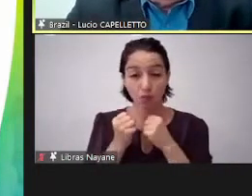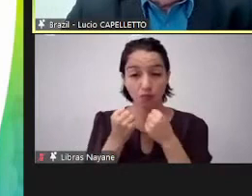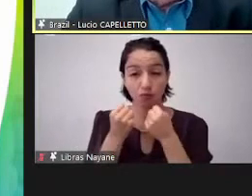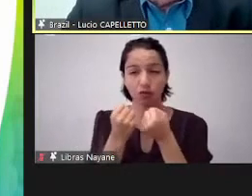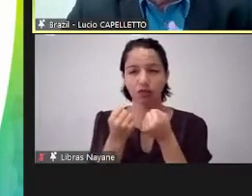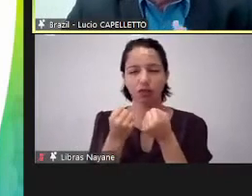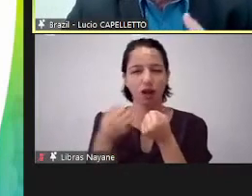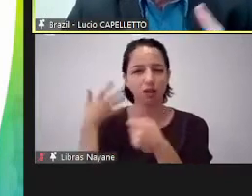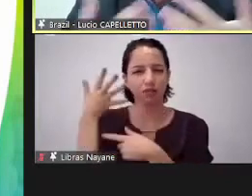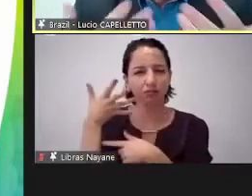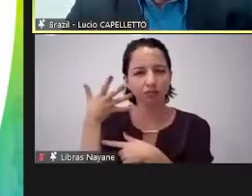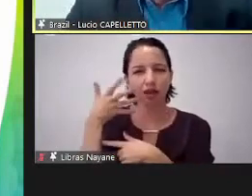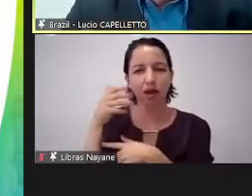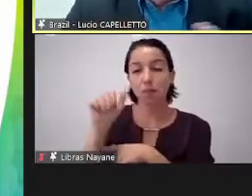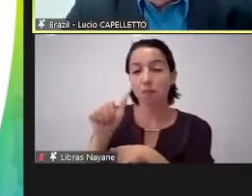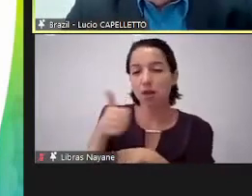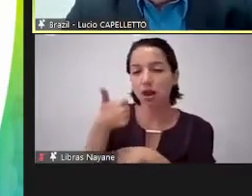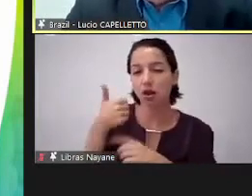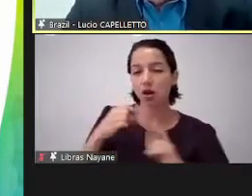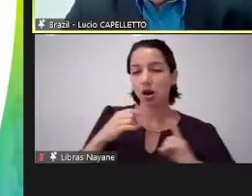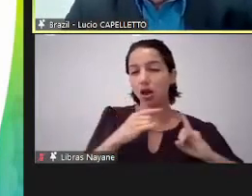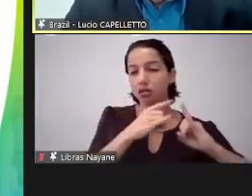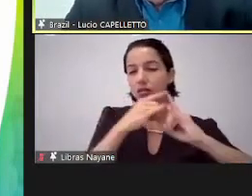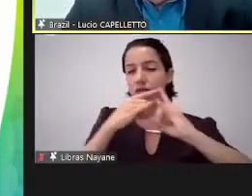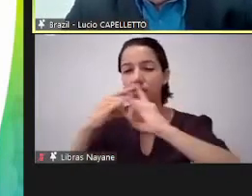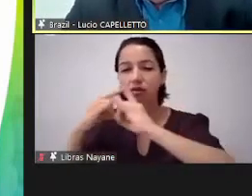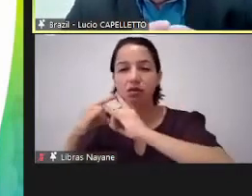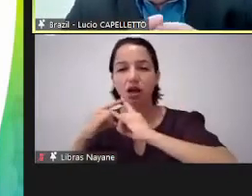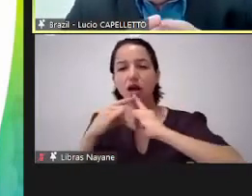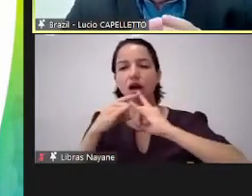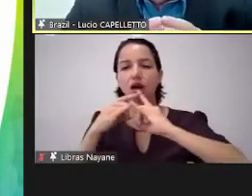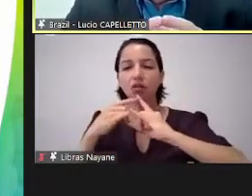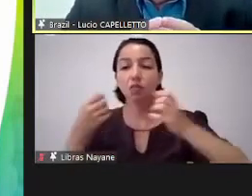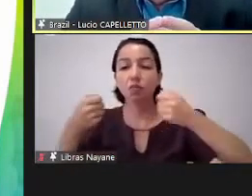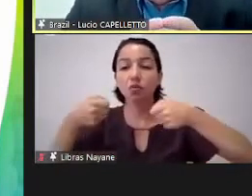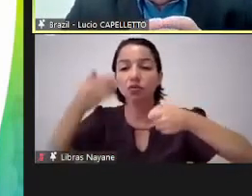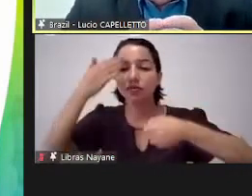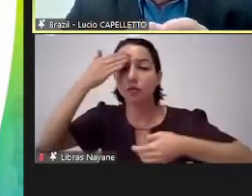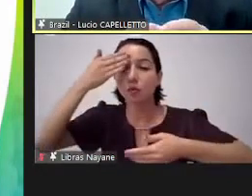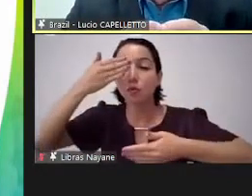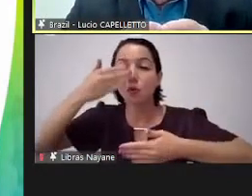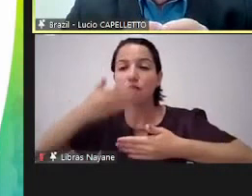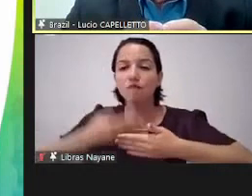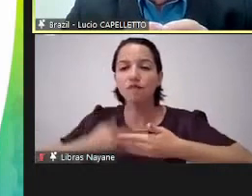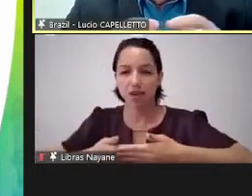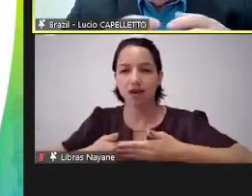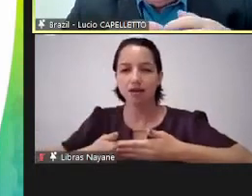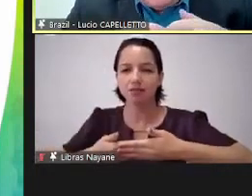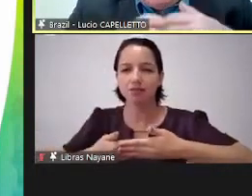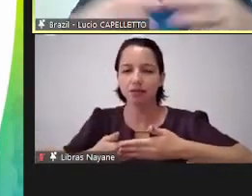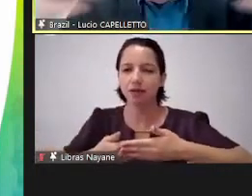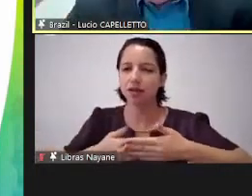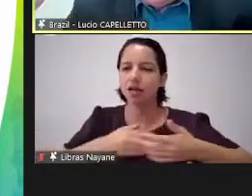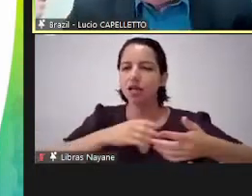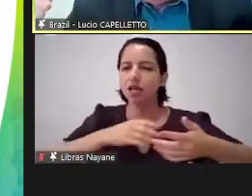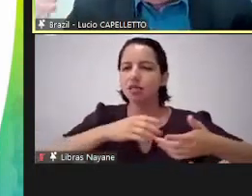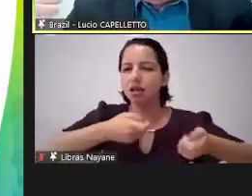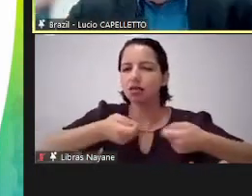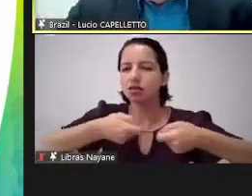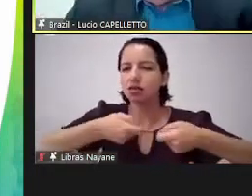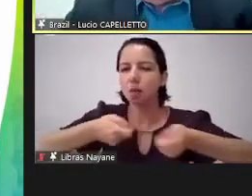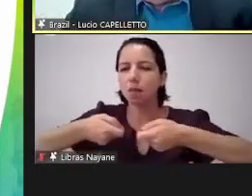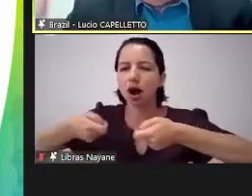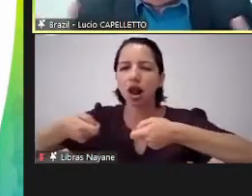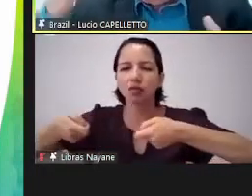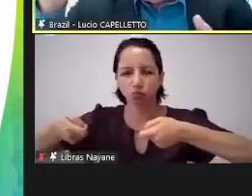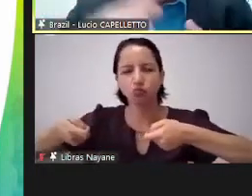I always say, to improve the situation of these operations performed